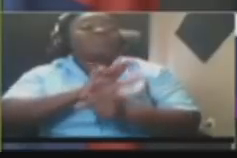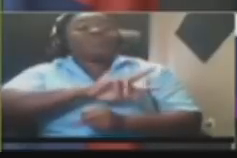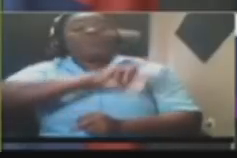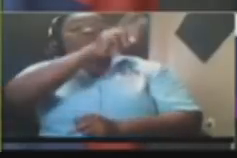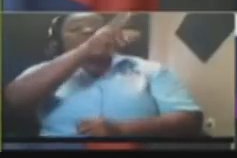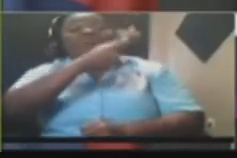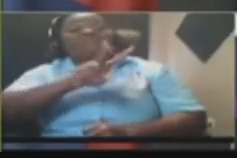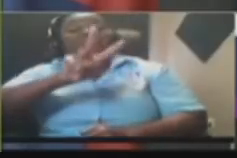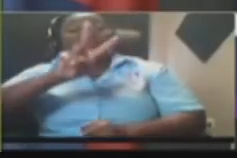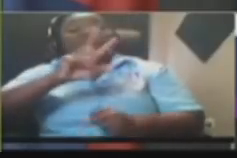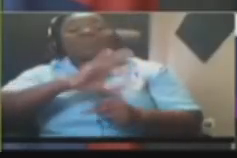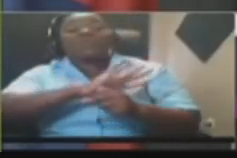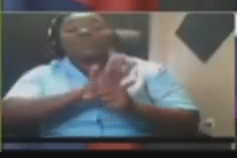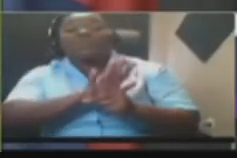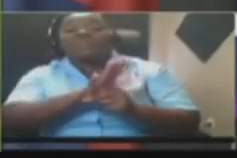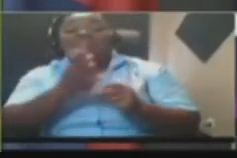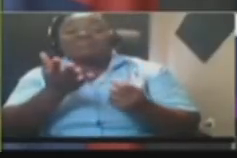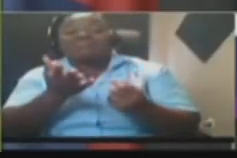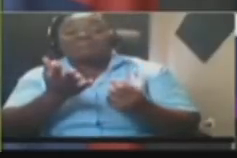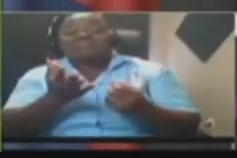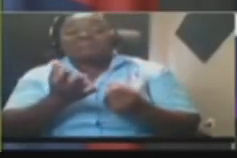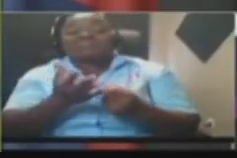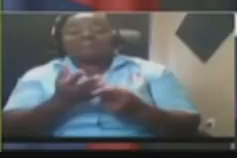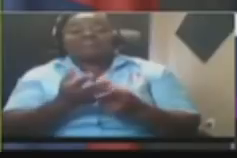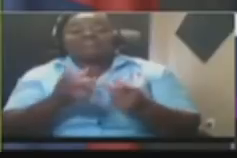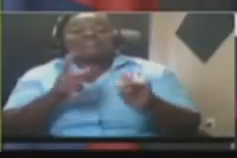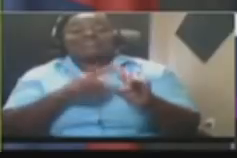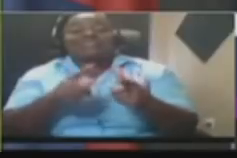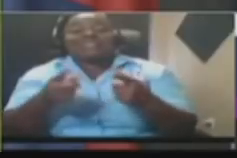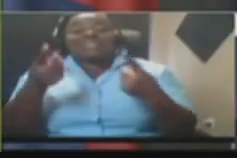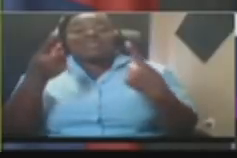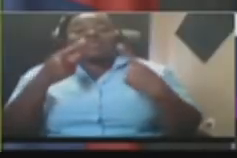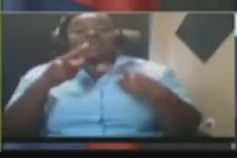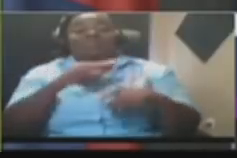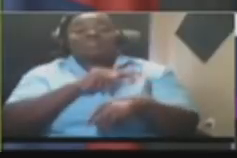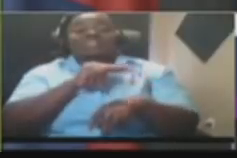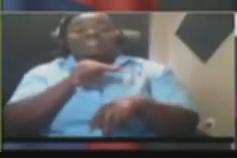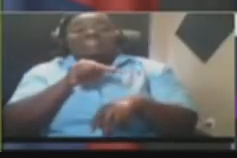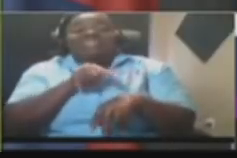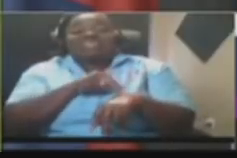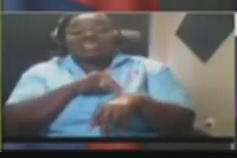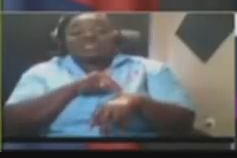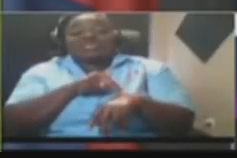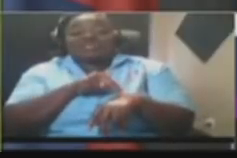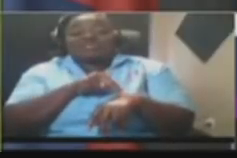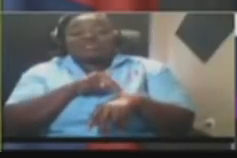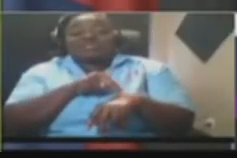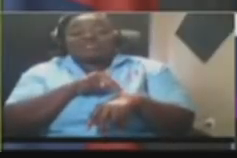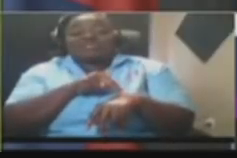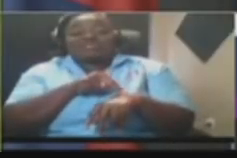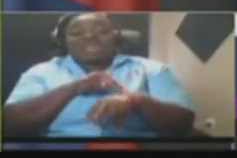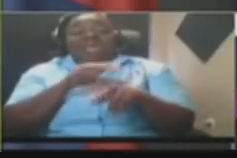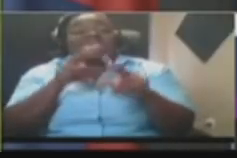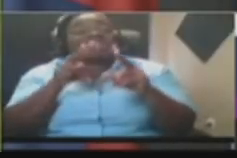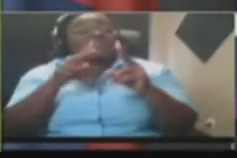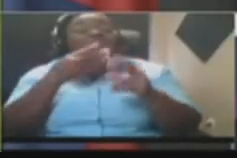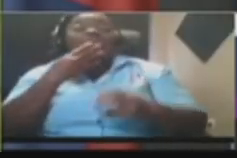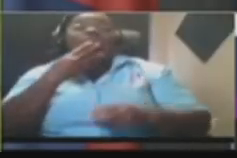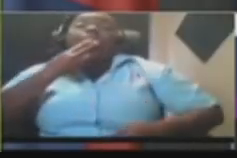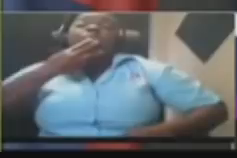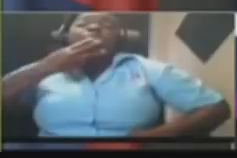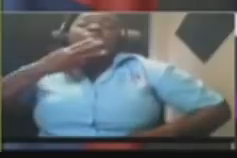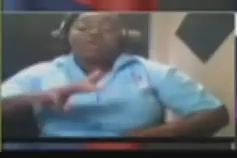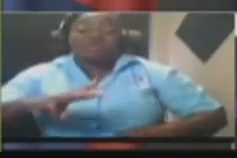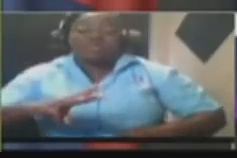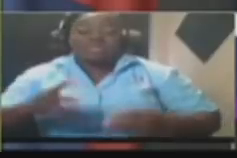infection assails this nation and is far more destructive than this one, or